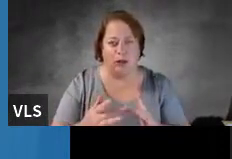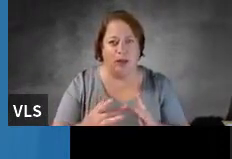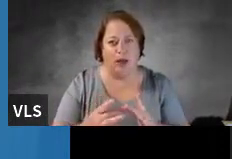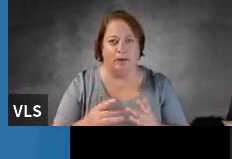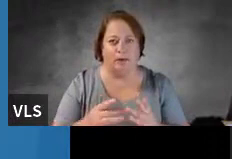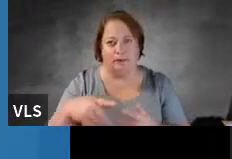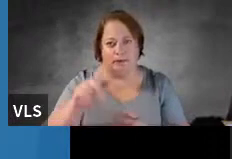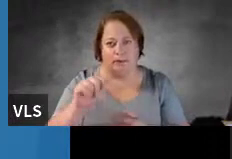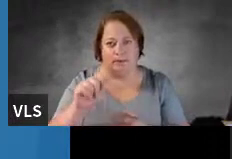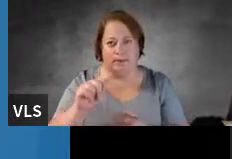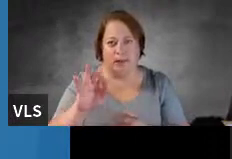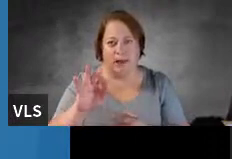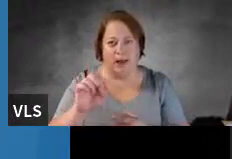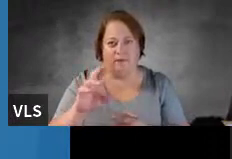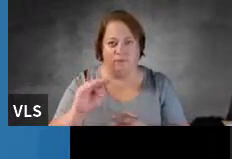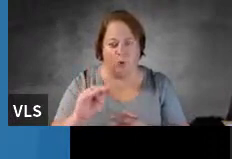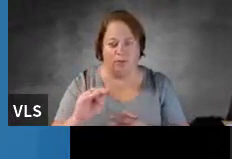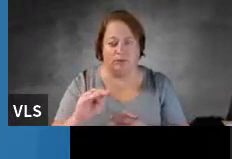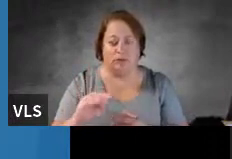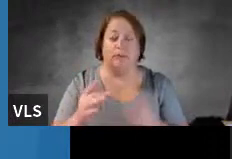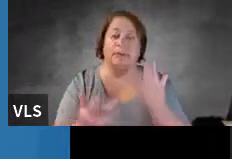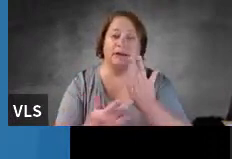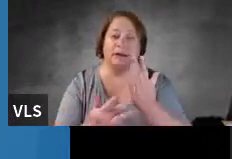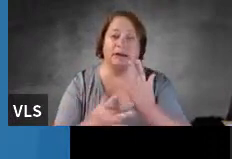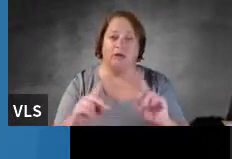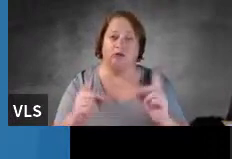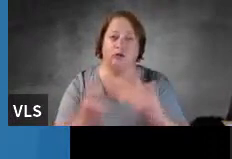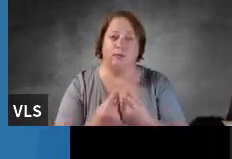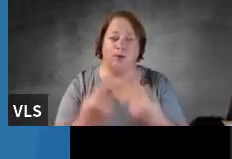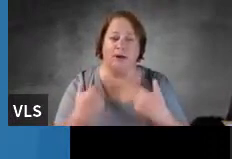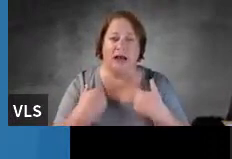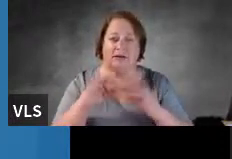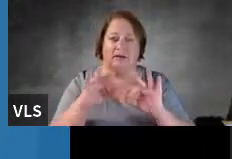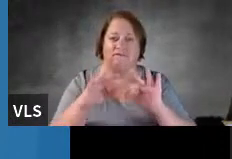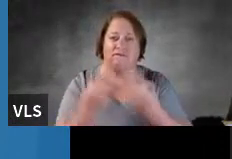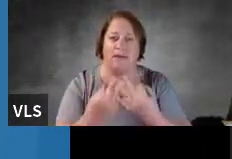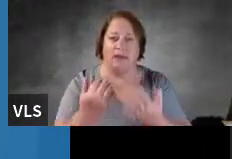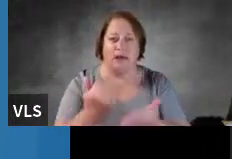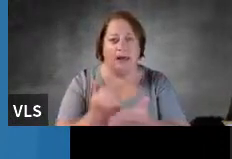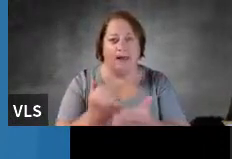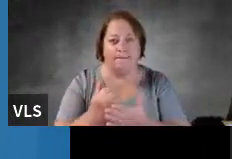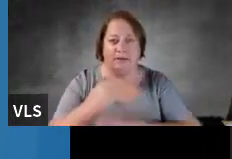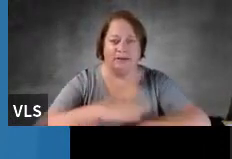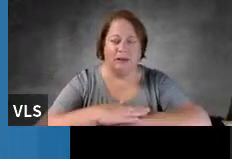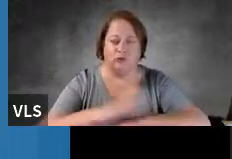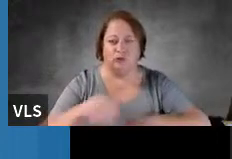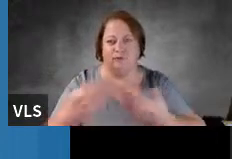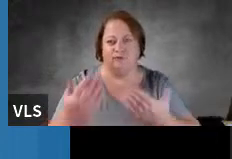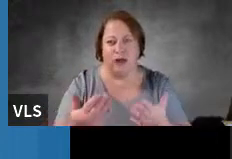platforms. The technology department offers a family help desk to provide technical assistance.